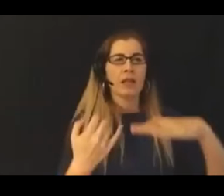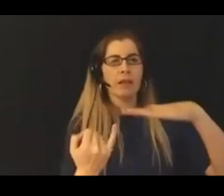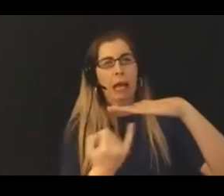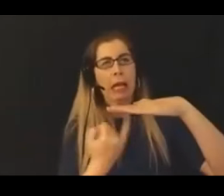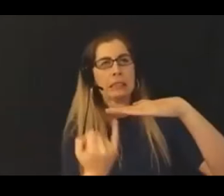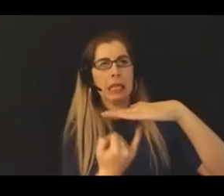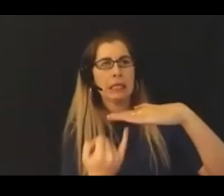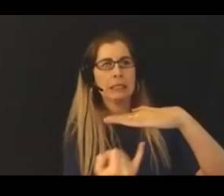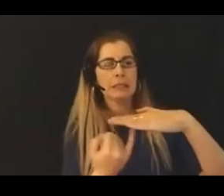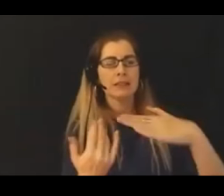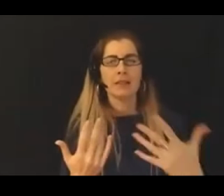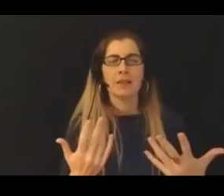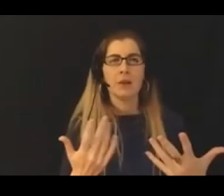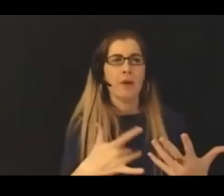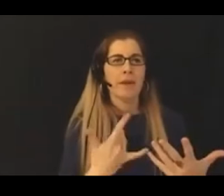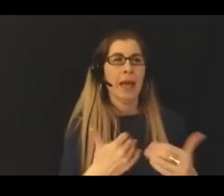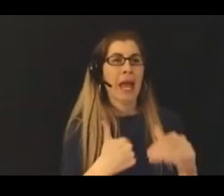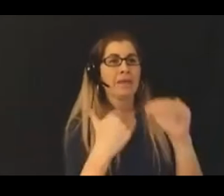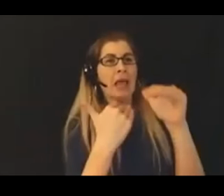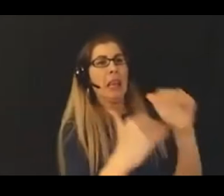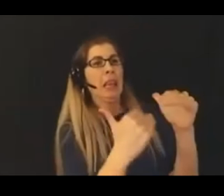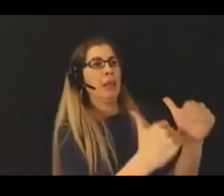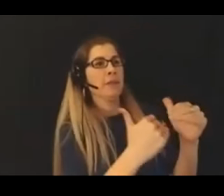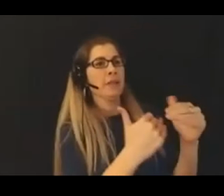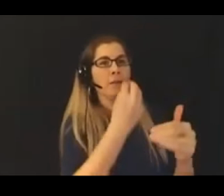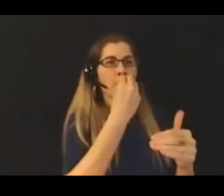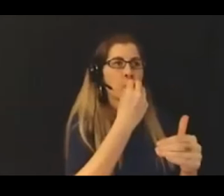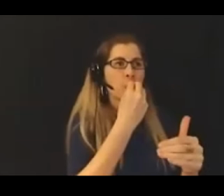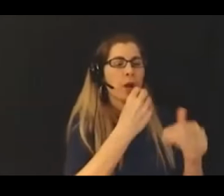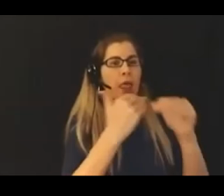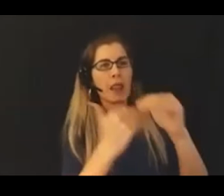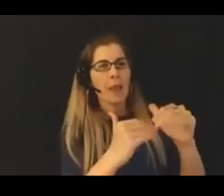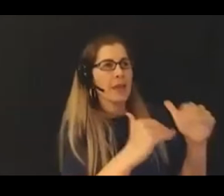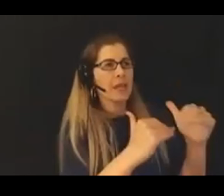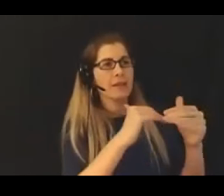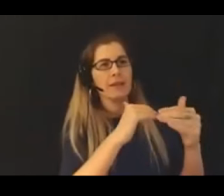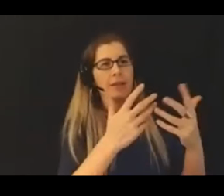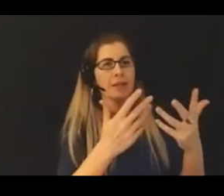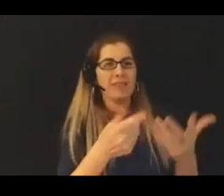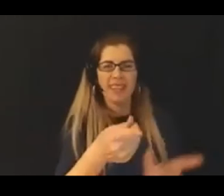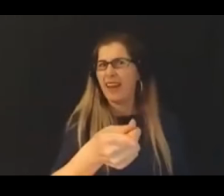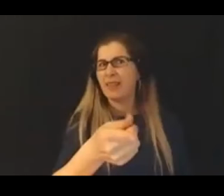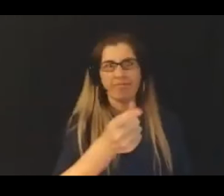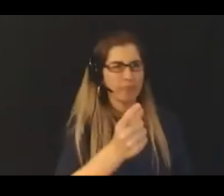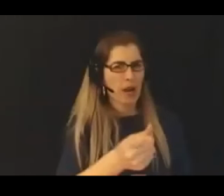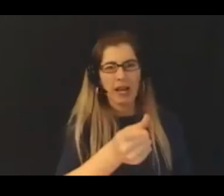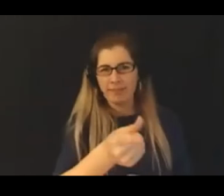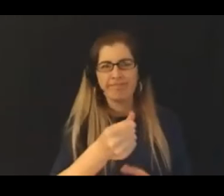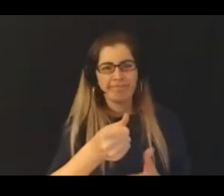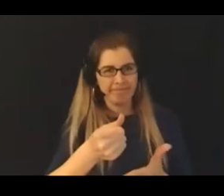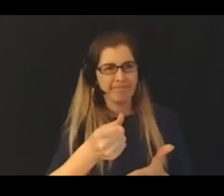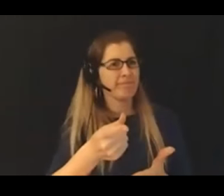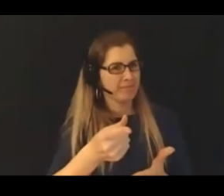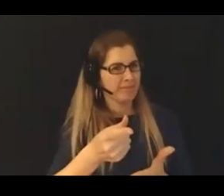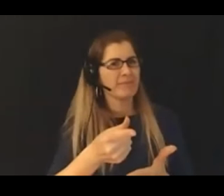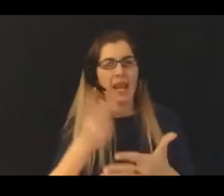of having limited things in terms of food items. And yeah, I mean, as you can see from looking at